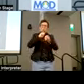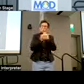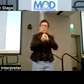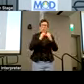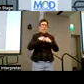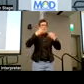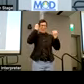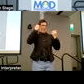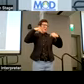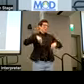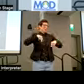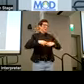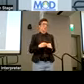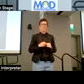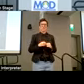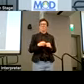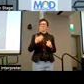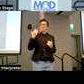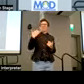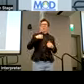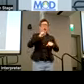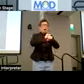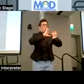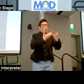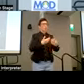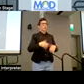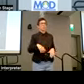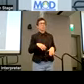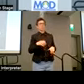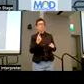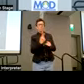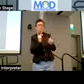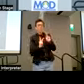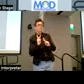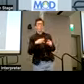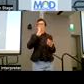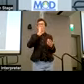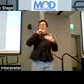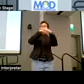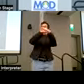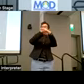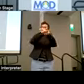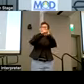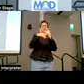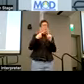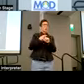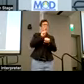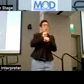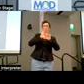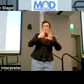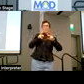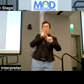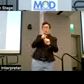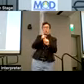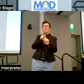we think about things, you know, and certainly, you know, our workforce, our constituents, you know, and that, when I talk about accessibility, again, certainly from a workforce perspective, it's